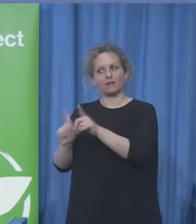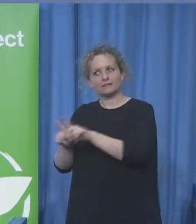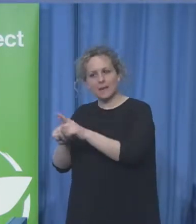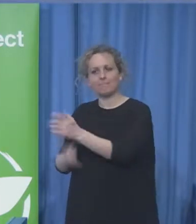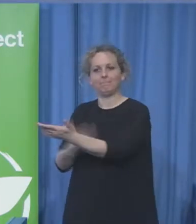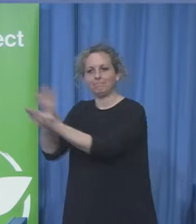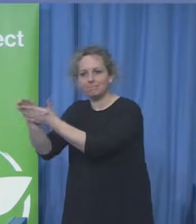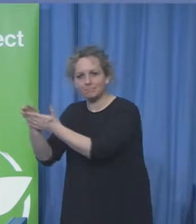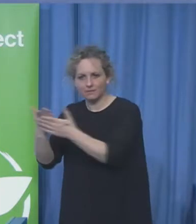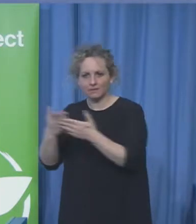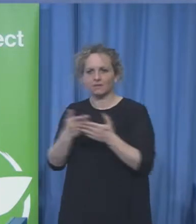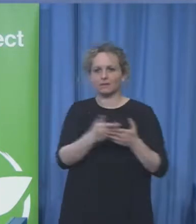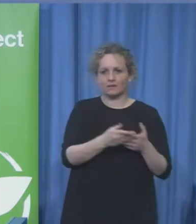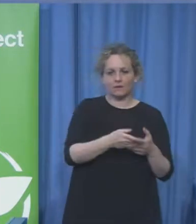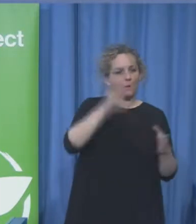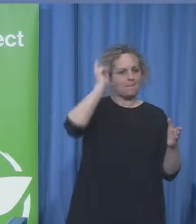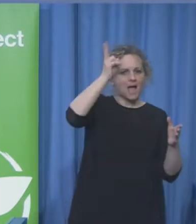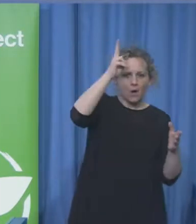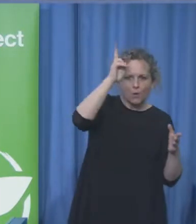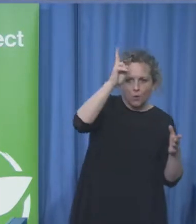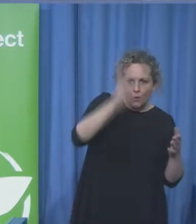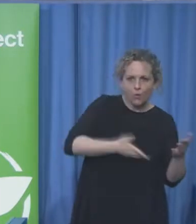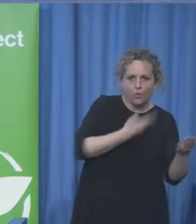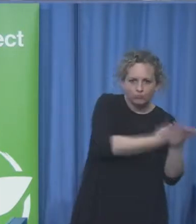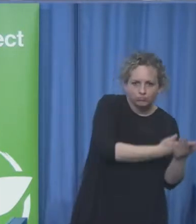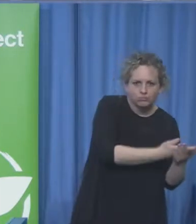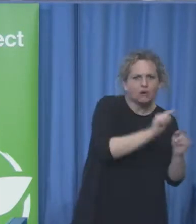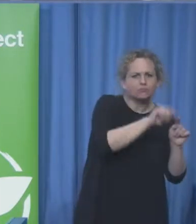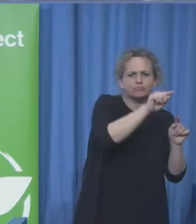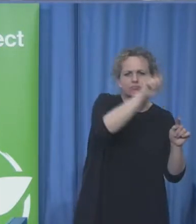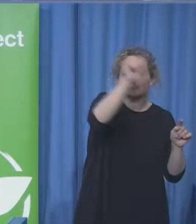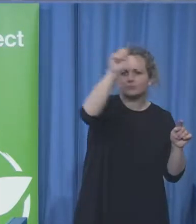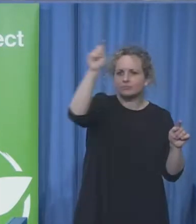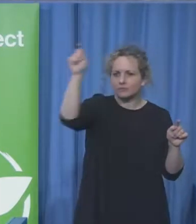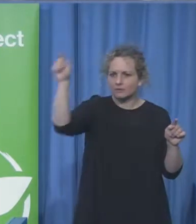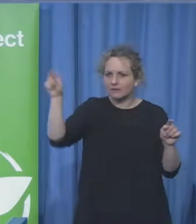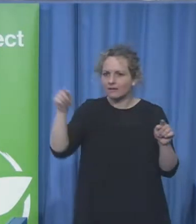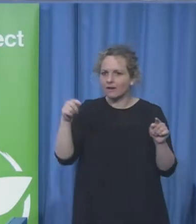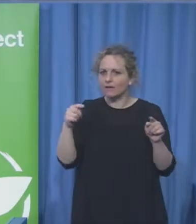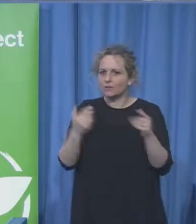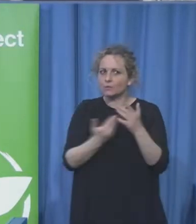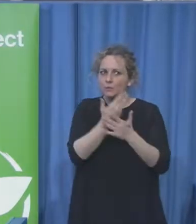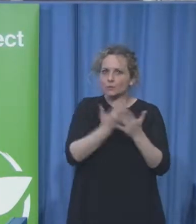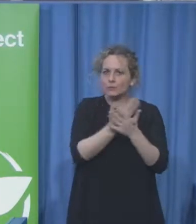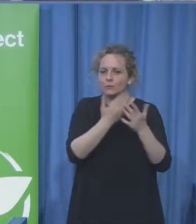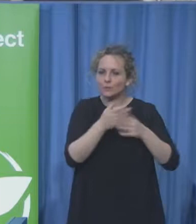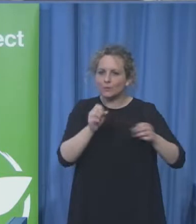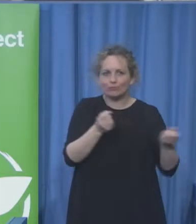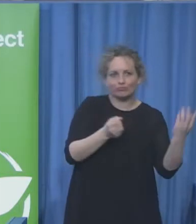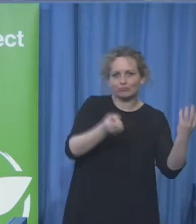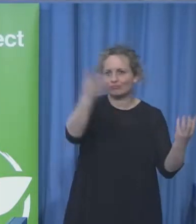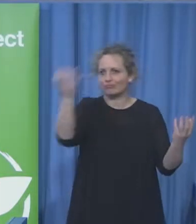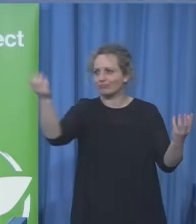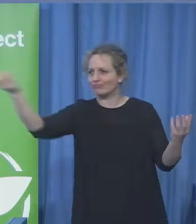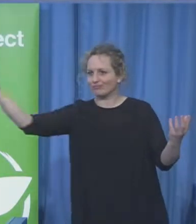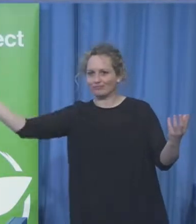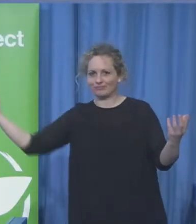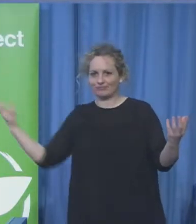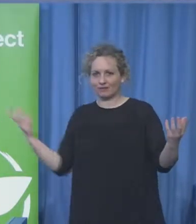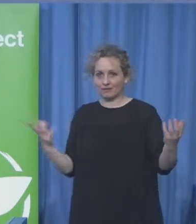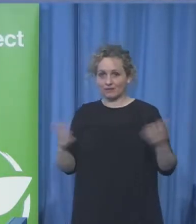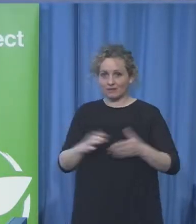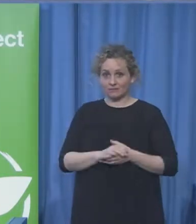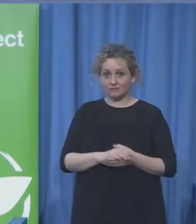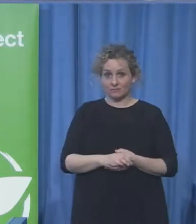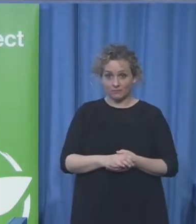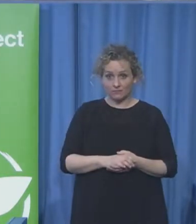Come to Ecuador, book with us, discover Ecuador and the Galapagos in a unique way. We'll be here for you.